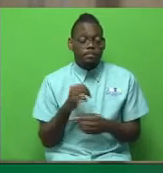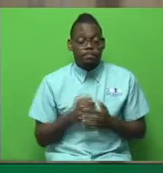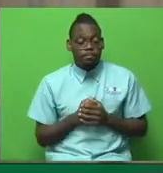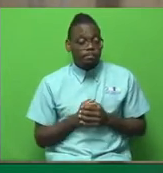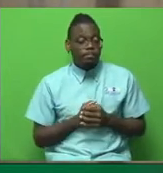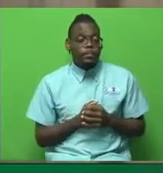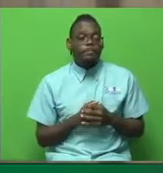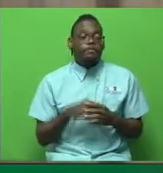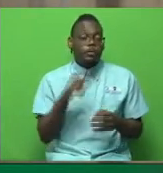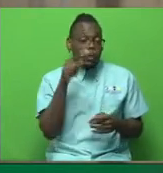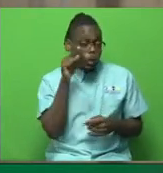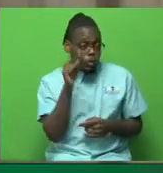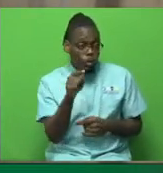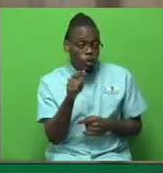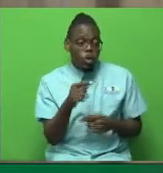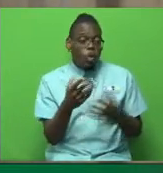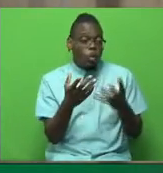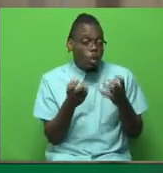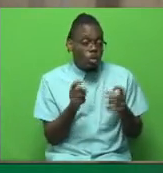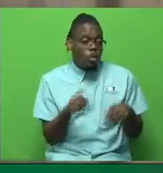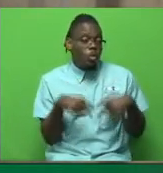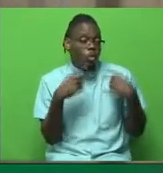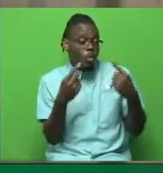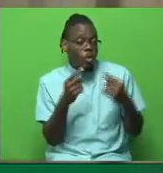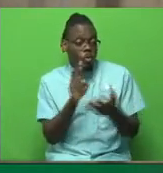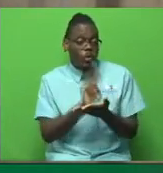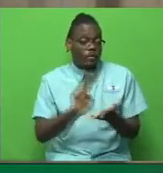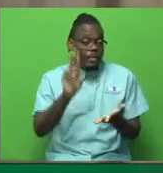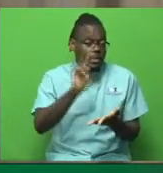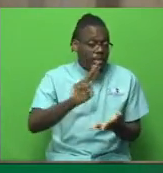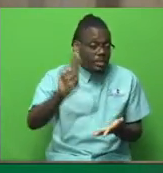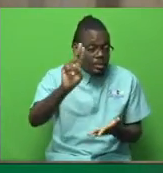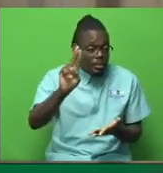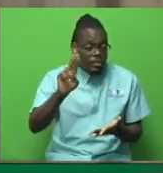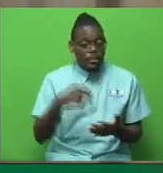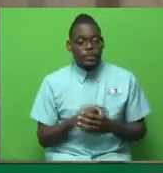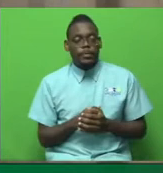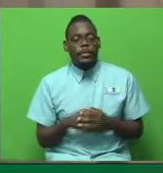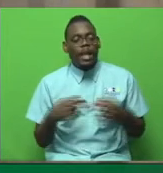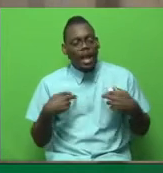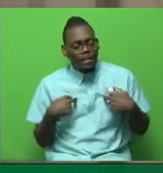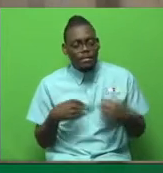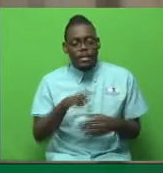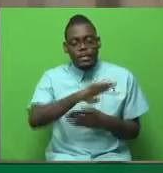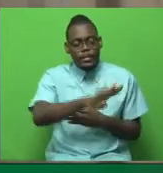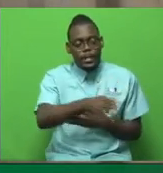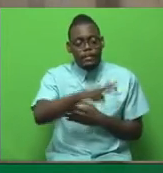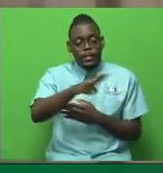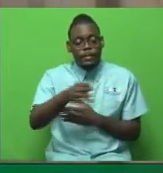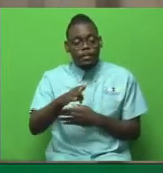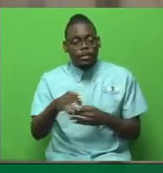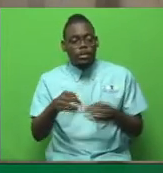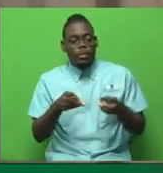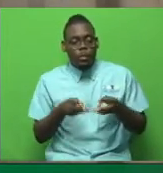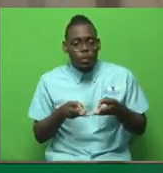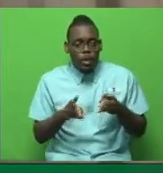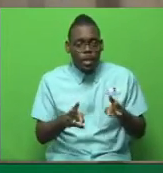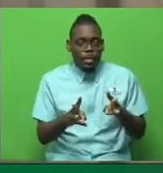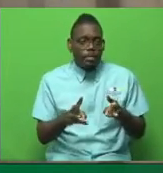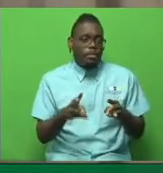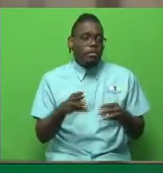tissue education those of us we have different parts going through the system and the minister came to acknowledge it today